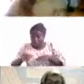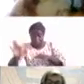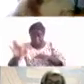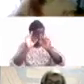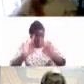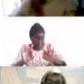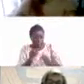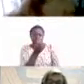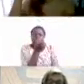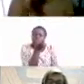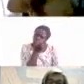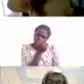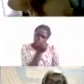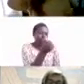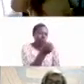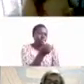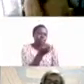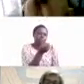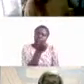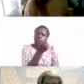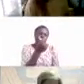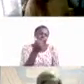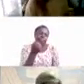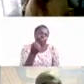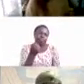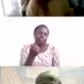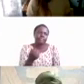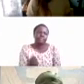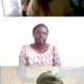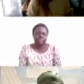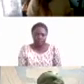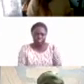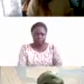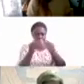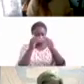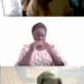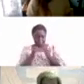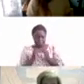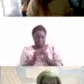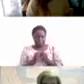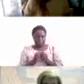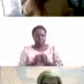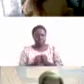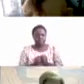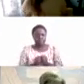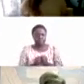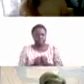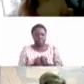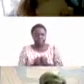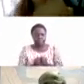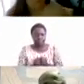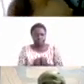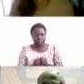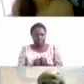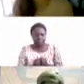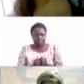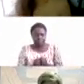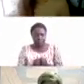and there's no elevator. And so a person with a disability who uses